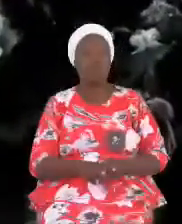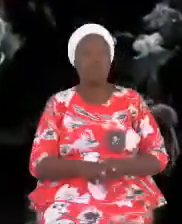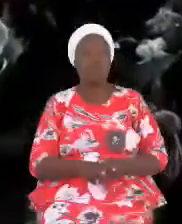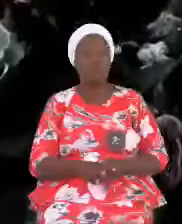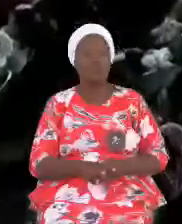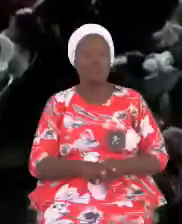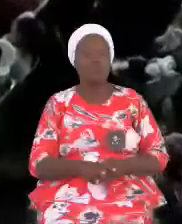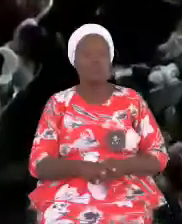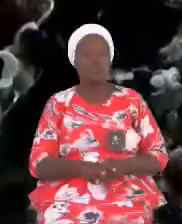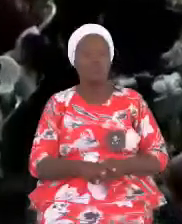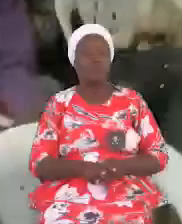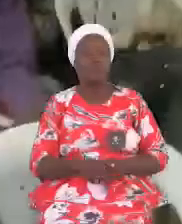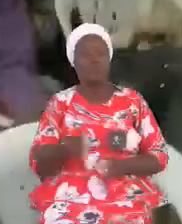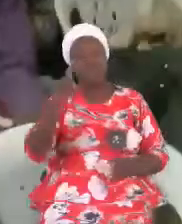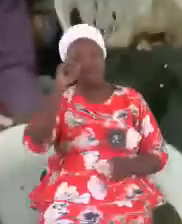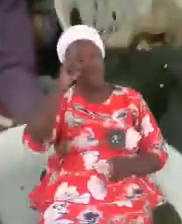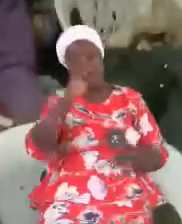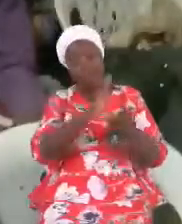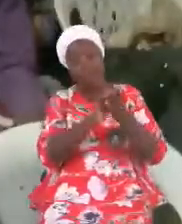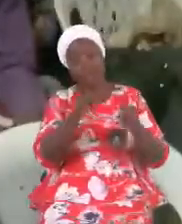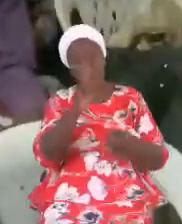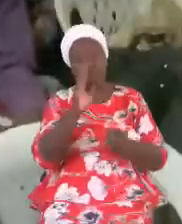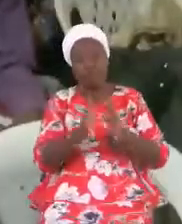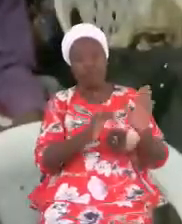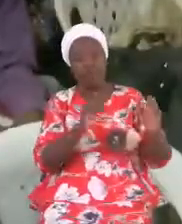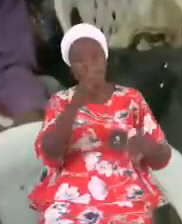I believe you are preparing yourself tonight.